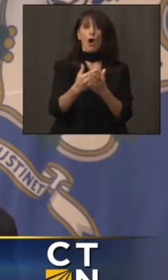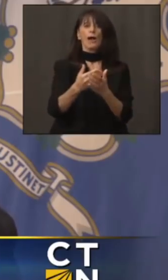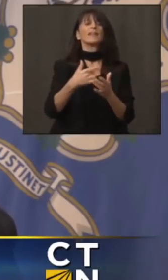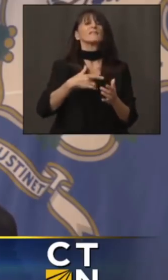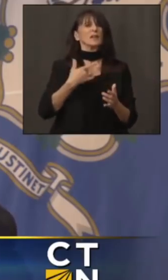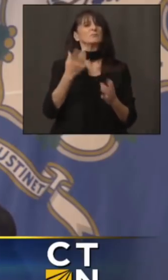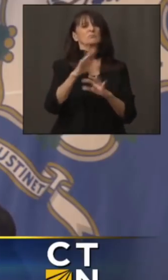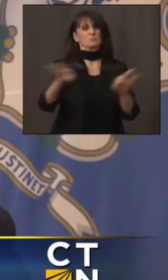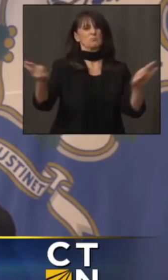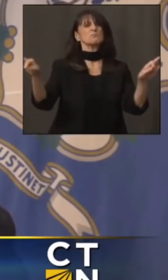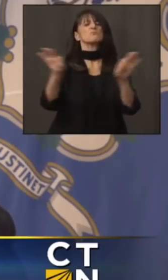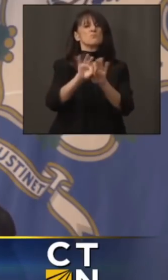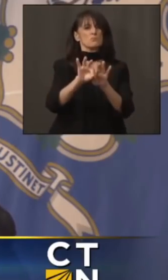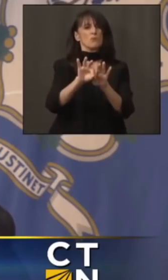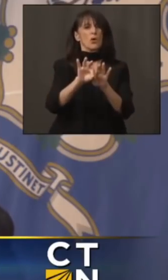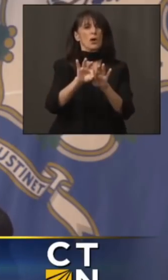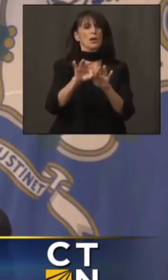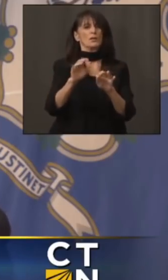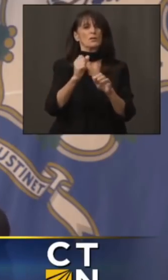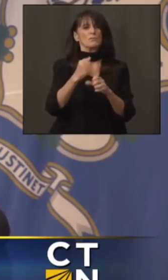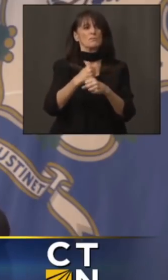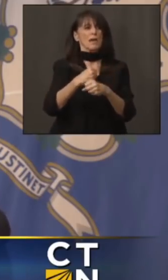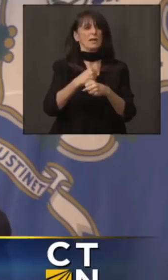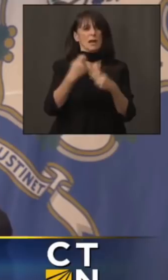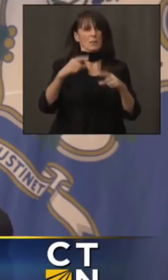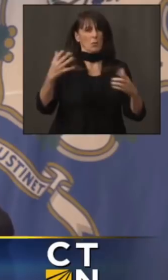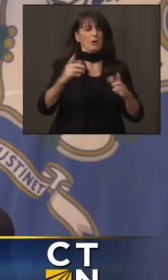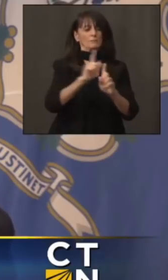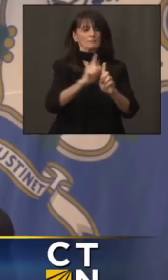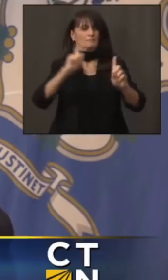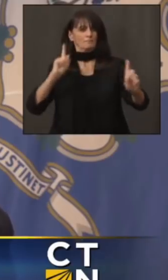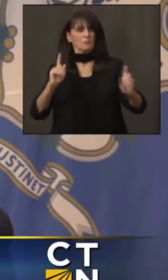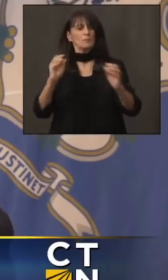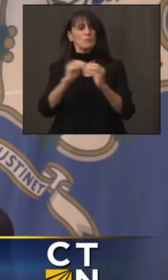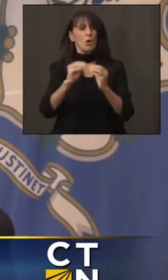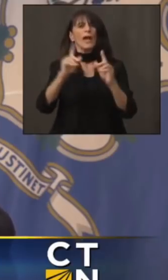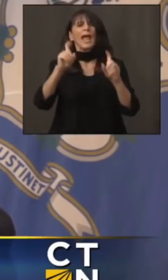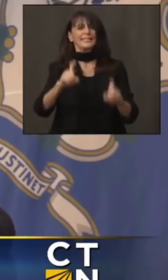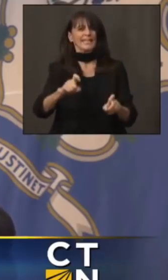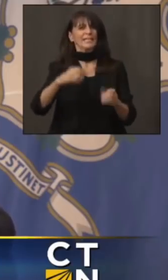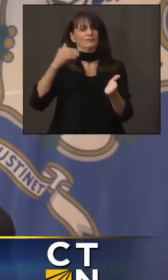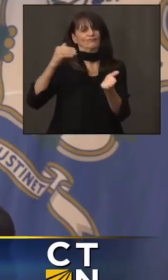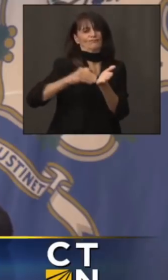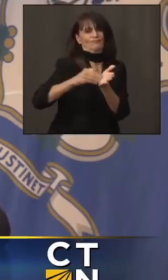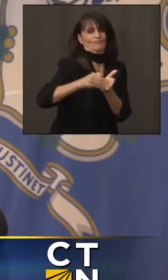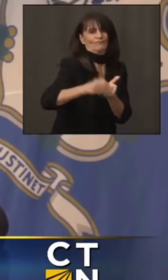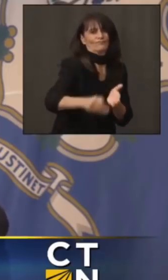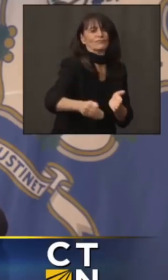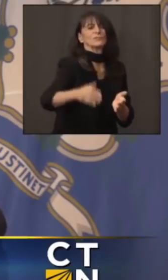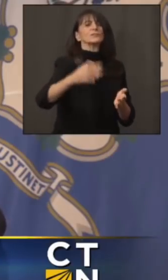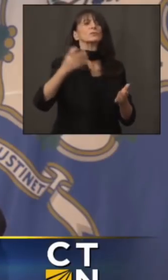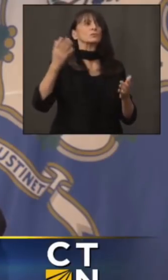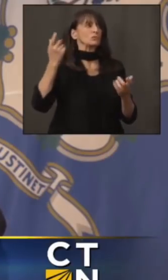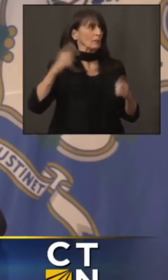of sense for us to keep a little more distance and for us to test more regularly, and that's what we're going to do.